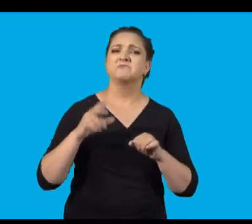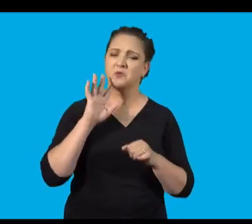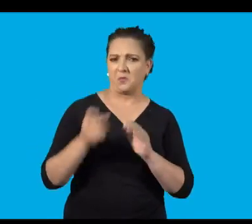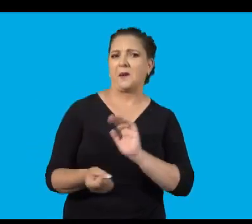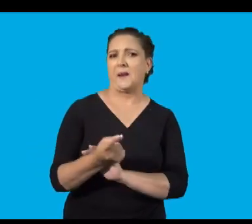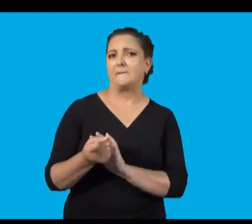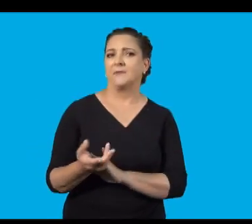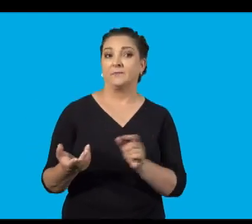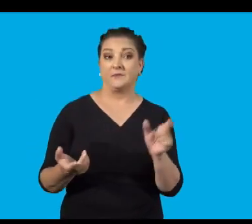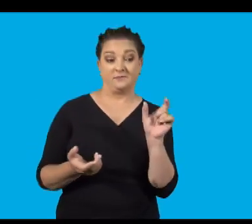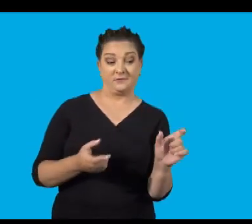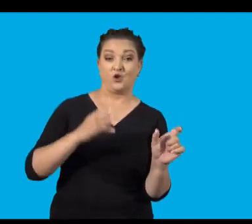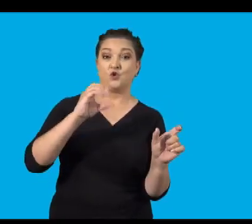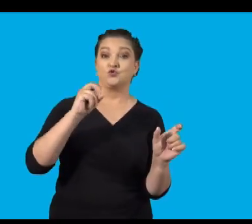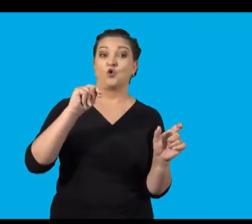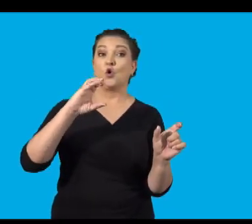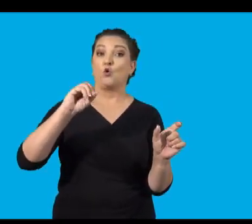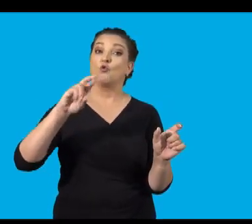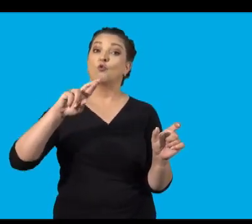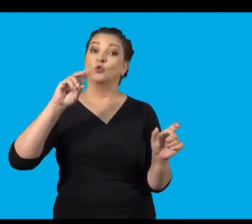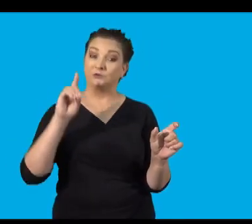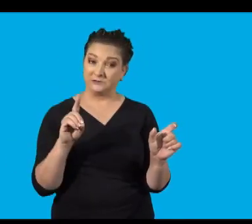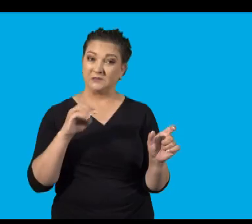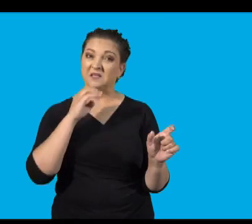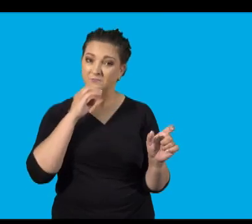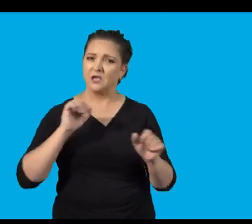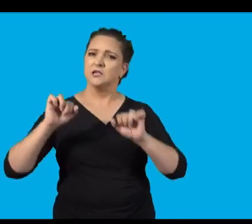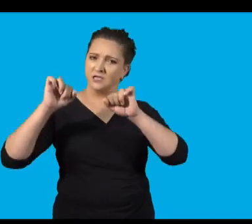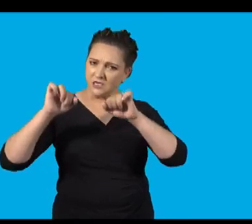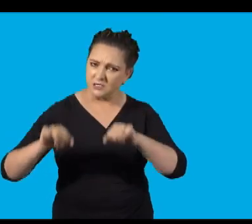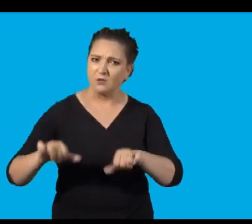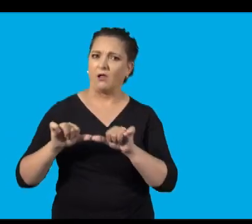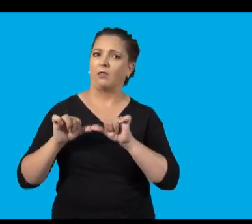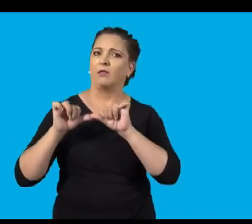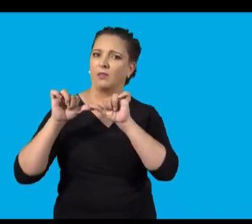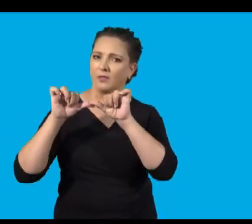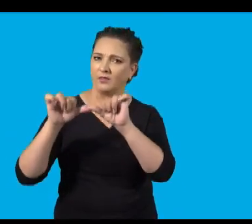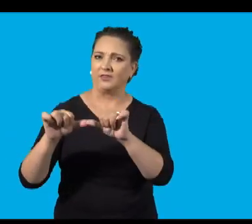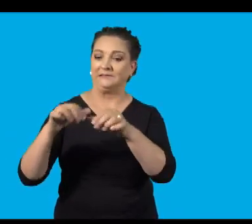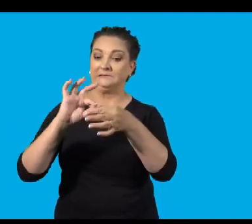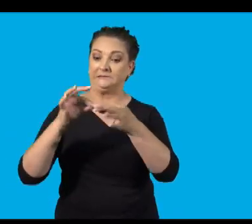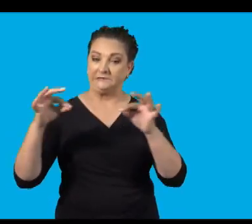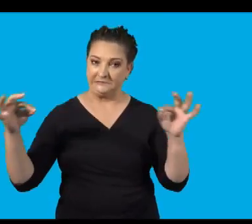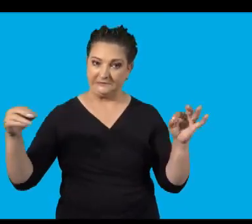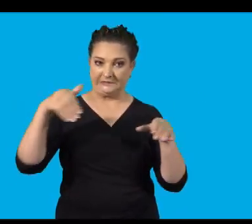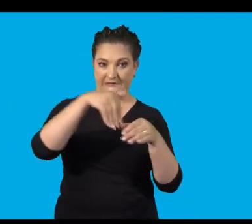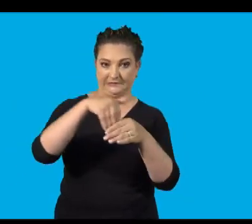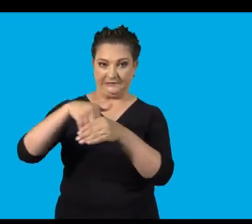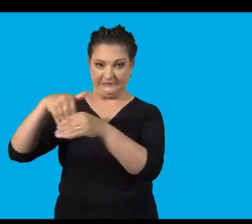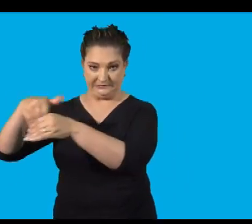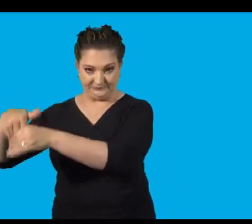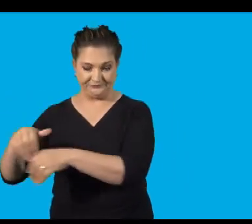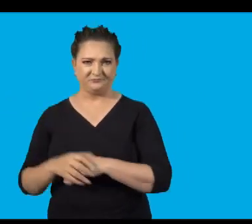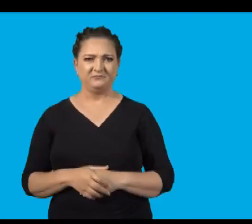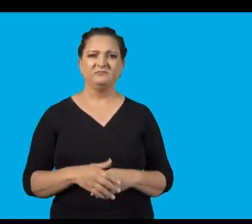I'm confirming that this will happen. Concord, on the other hand, is the agreement and consistency in the parts of a